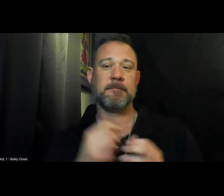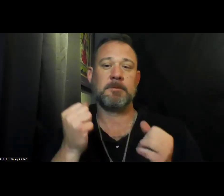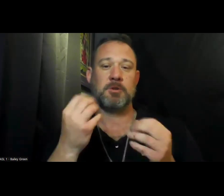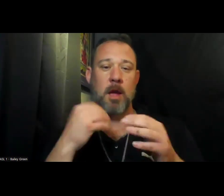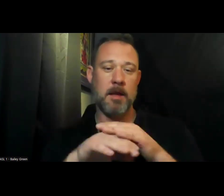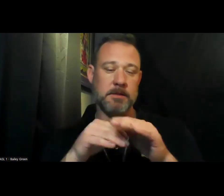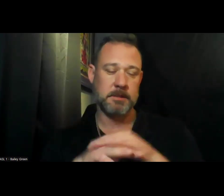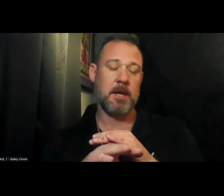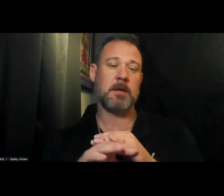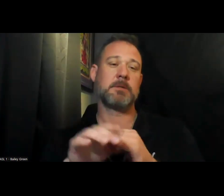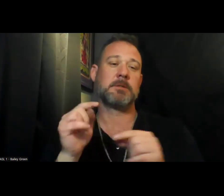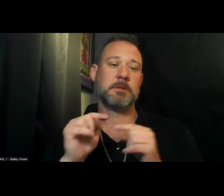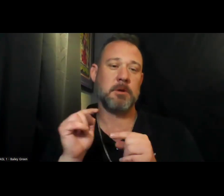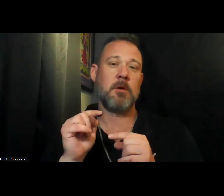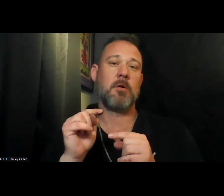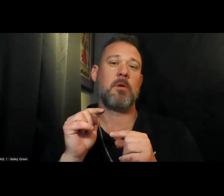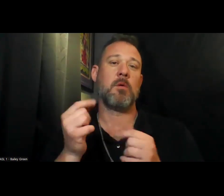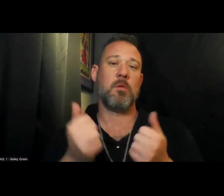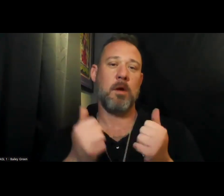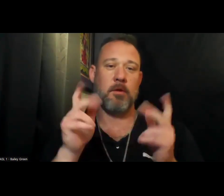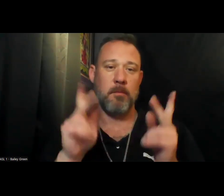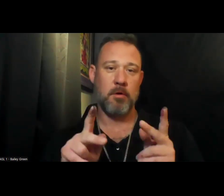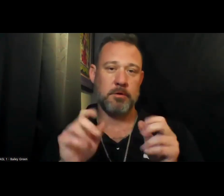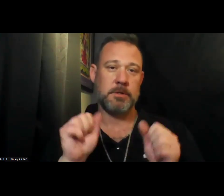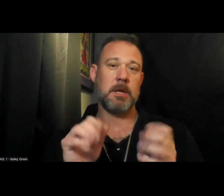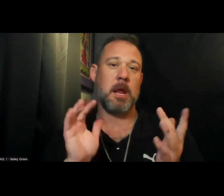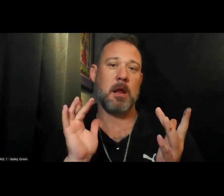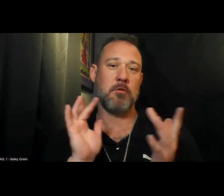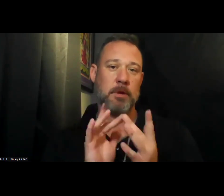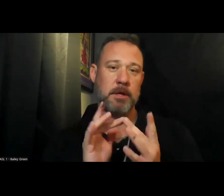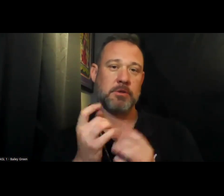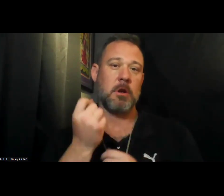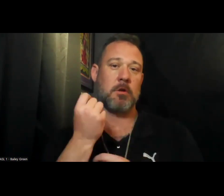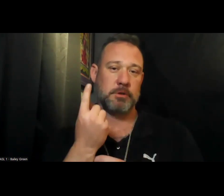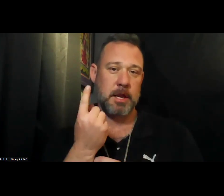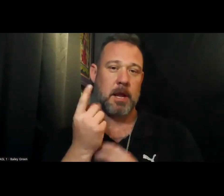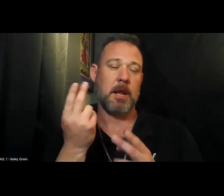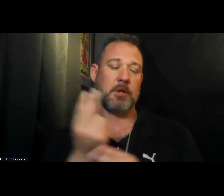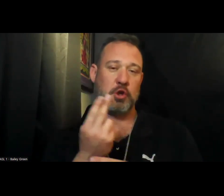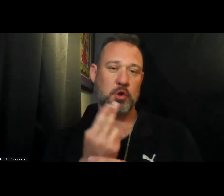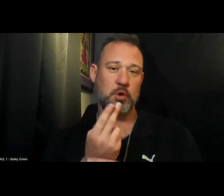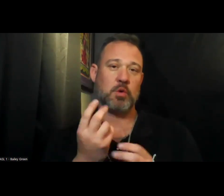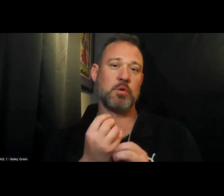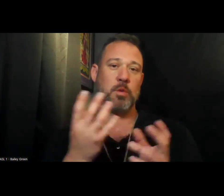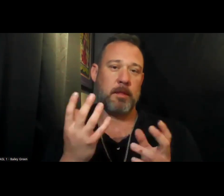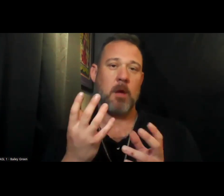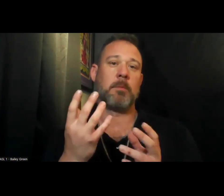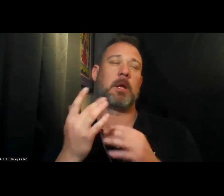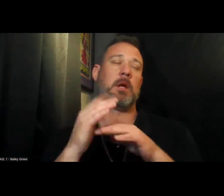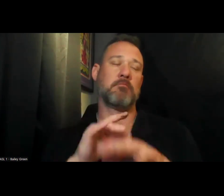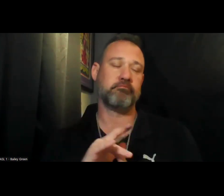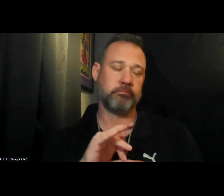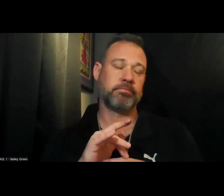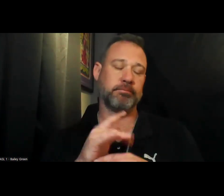going back to access is whether a person can reach it, understand it, and use it without being worn down by the